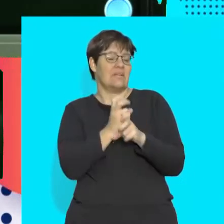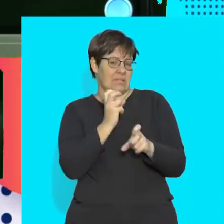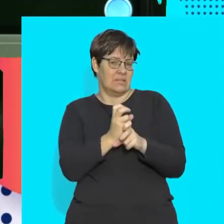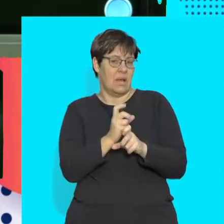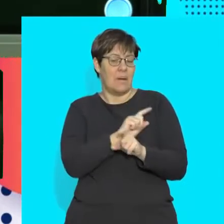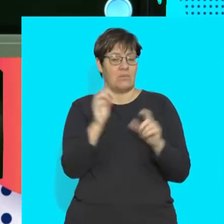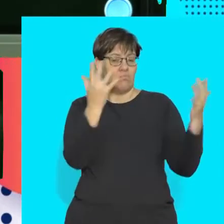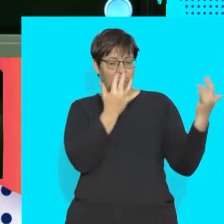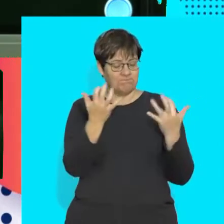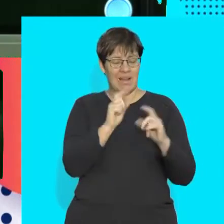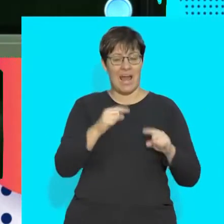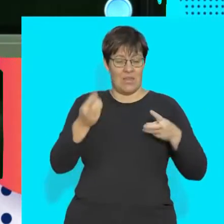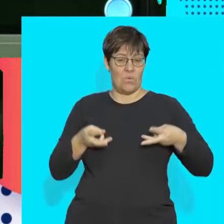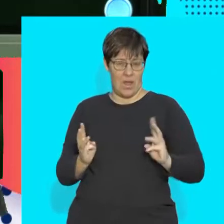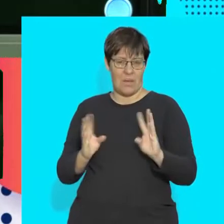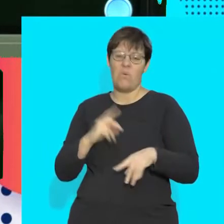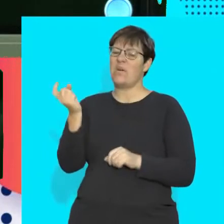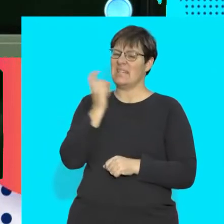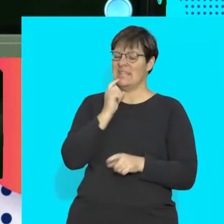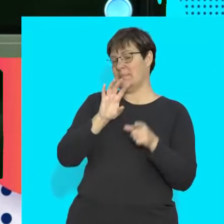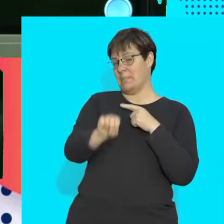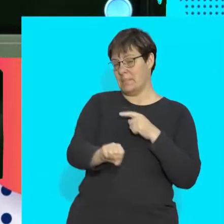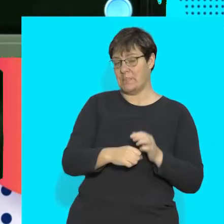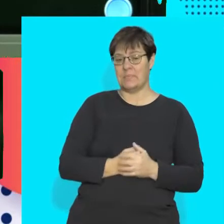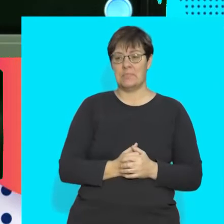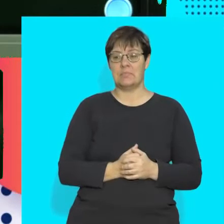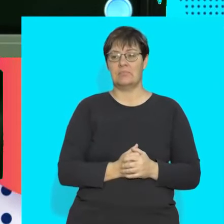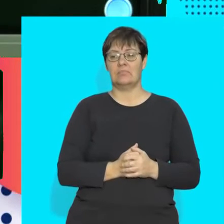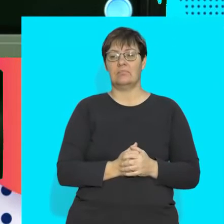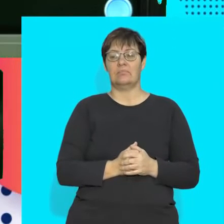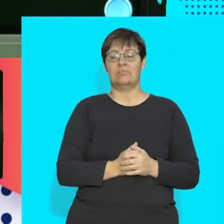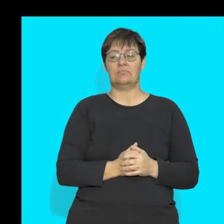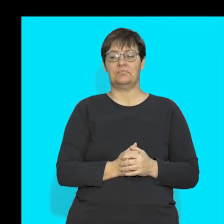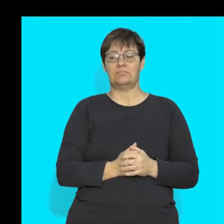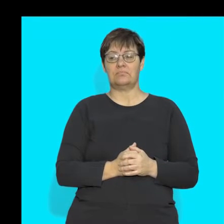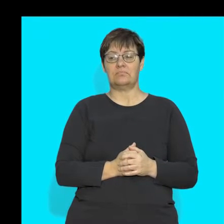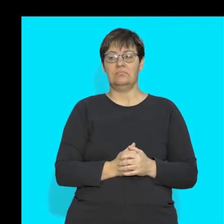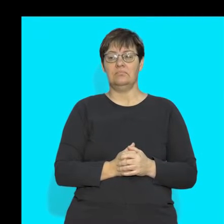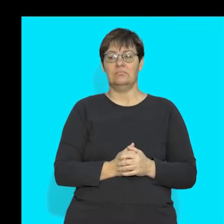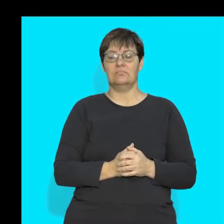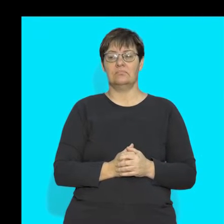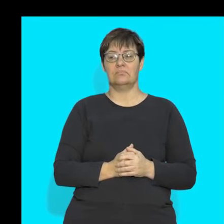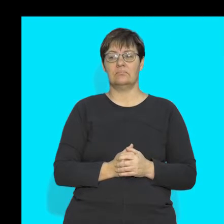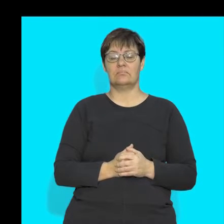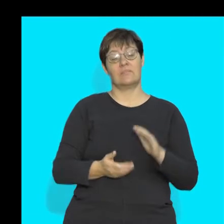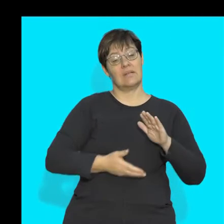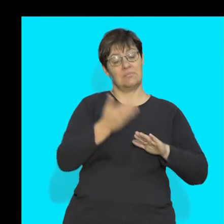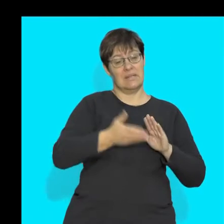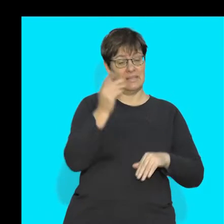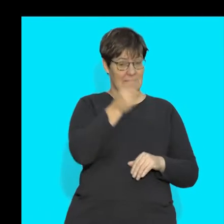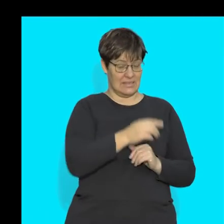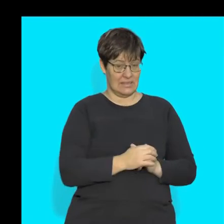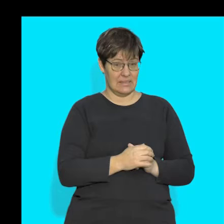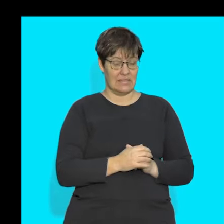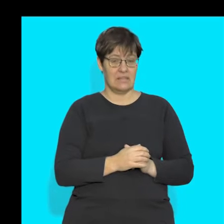but we're going to work it out through another method, which is easier for us, okay? So, speed,